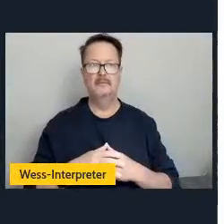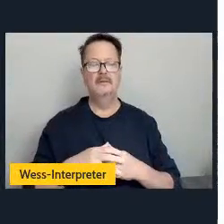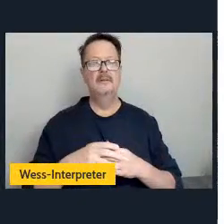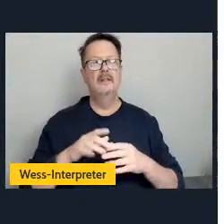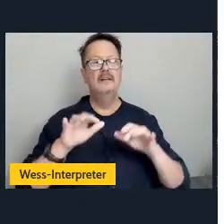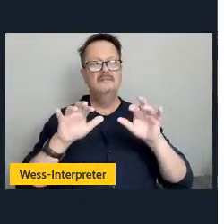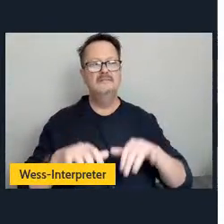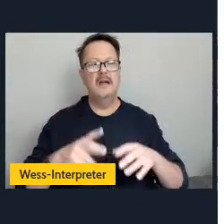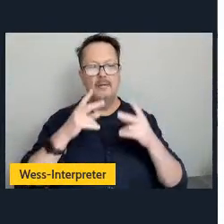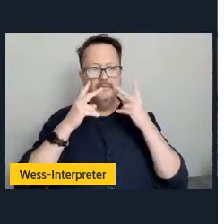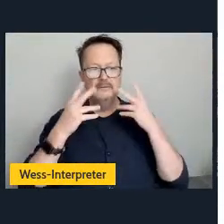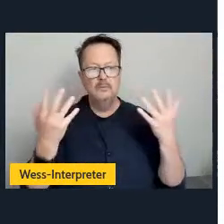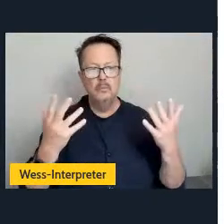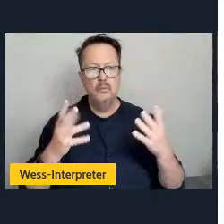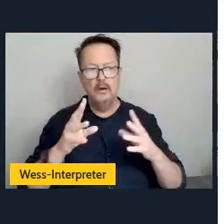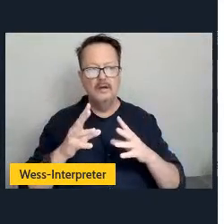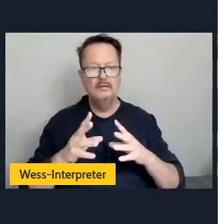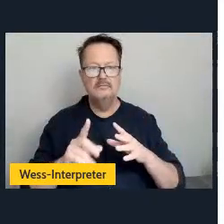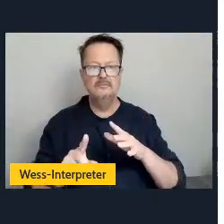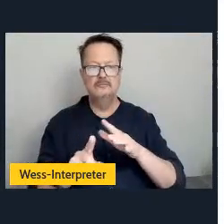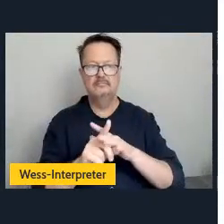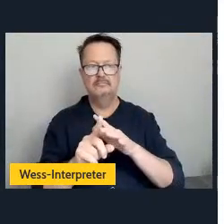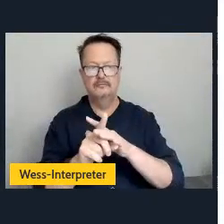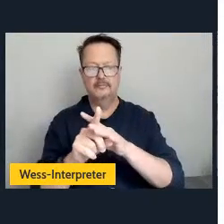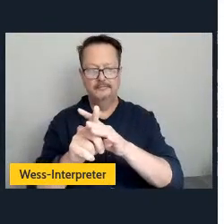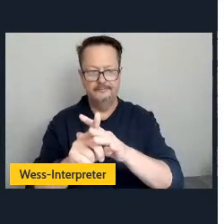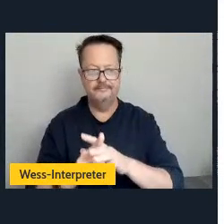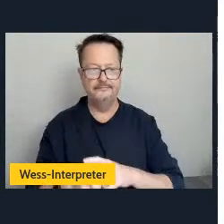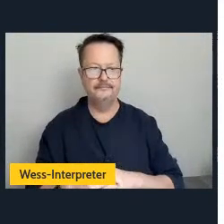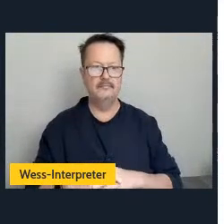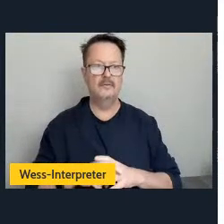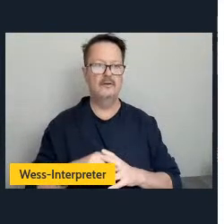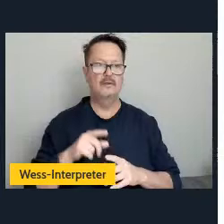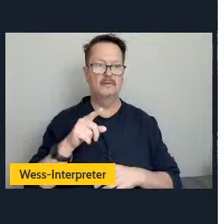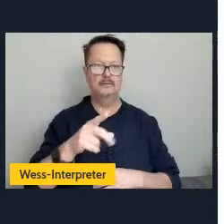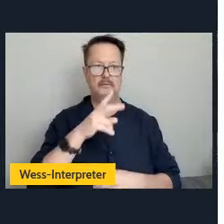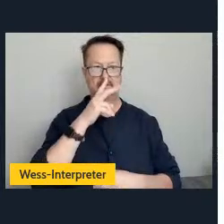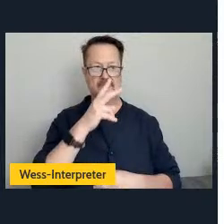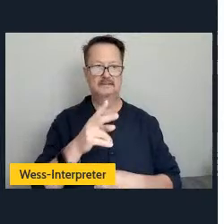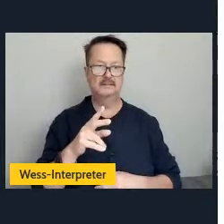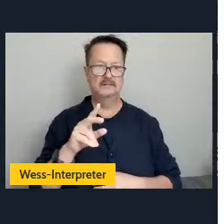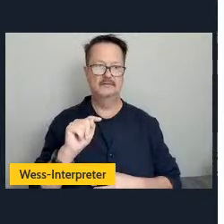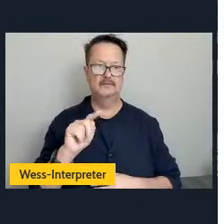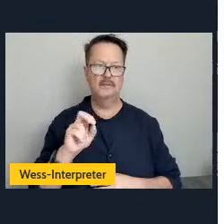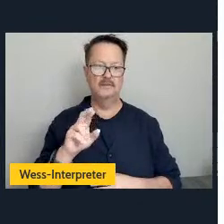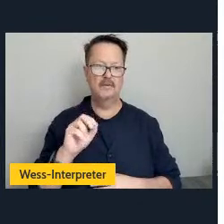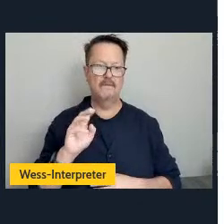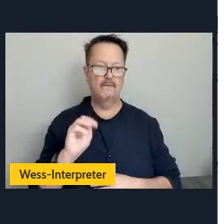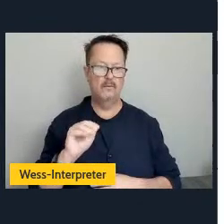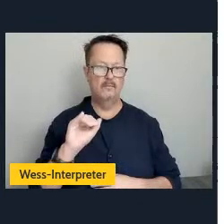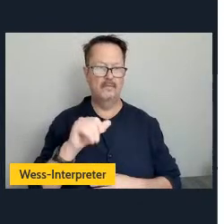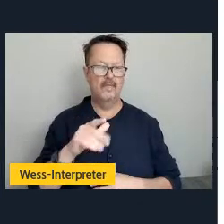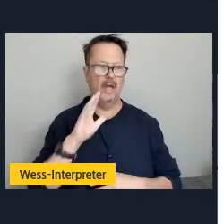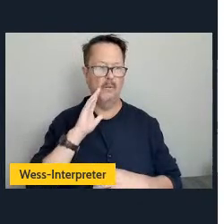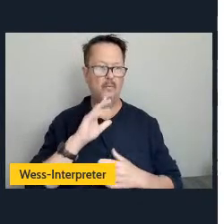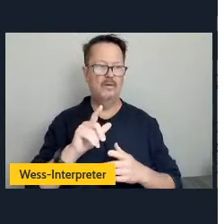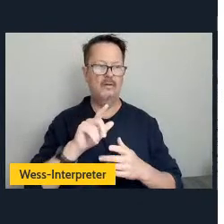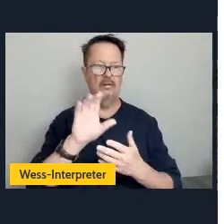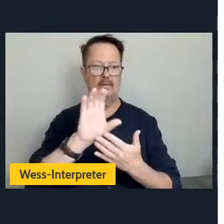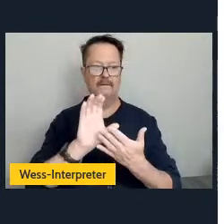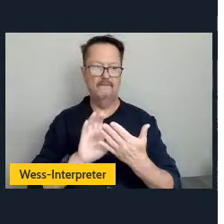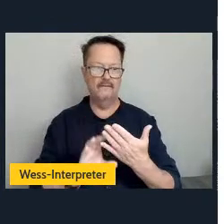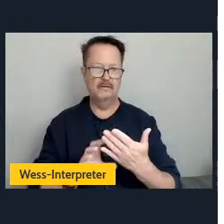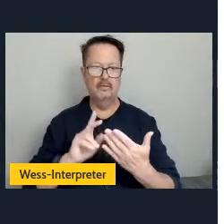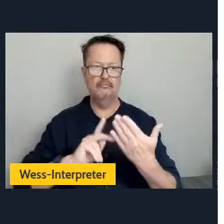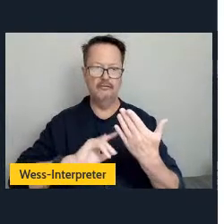So let's take a look here at the Proton RC. This is what configures the project.